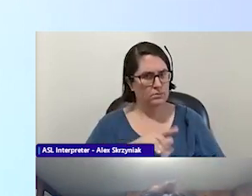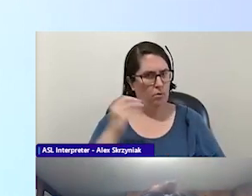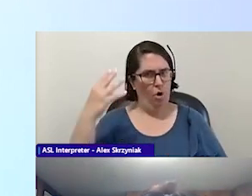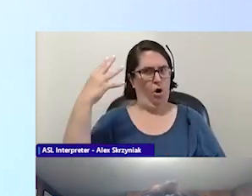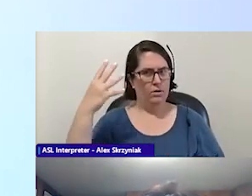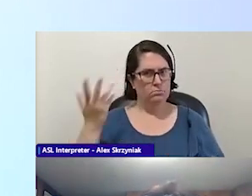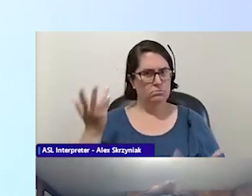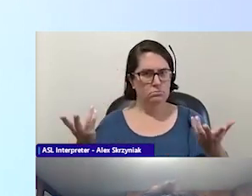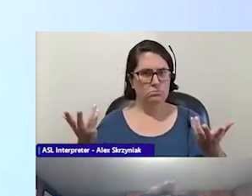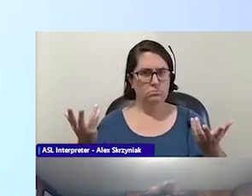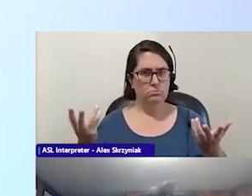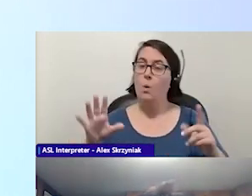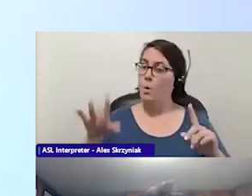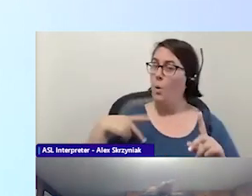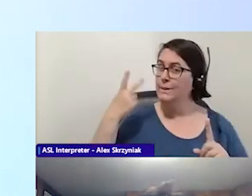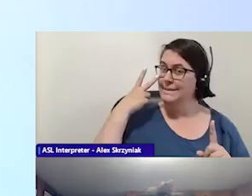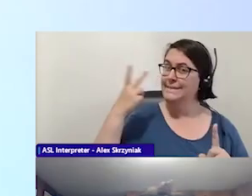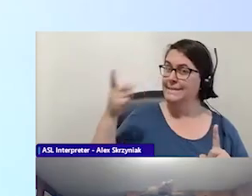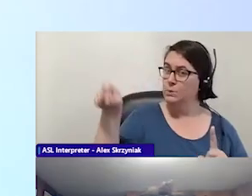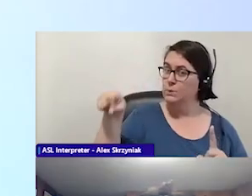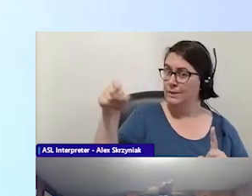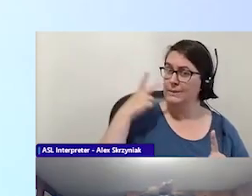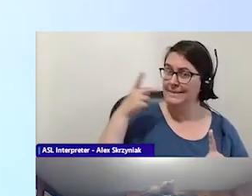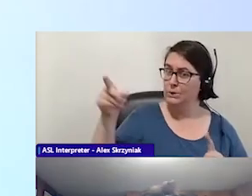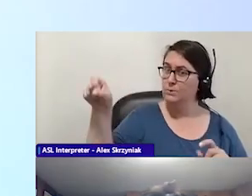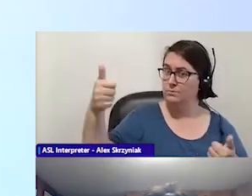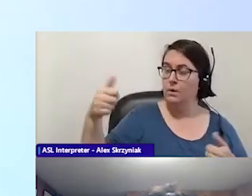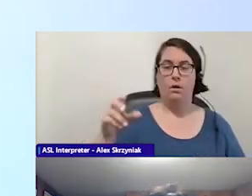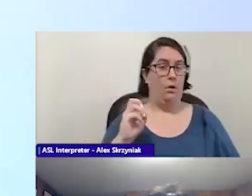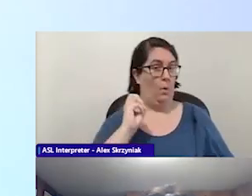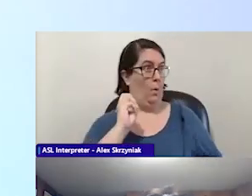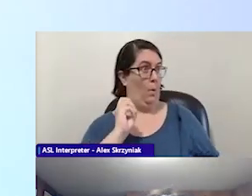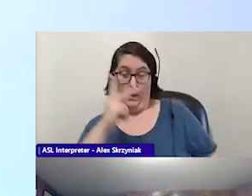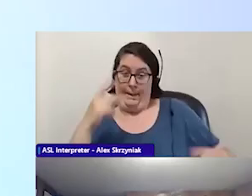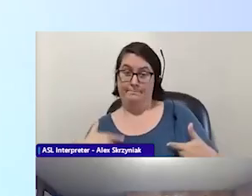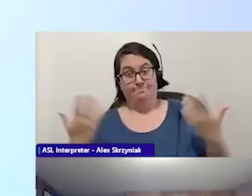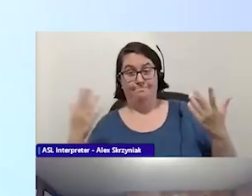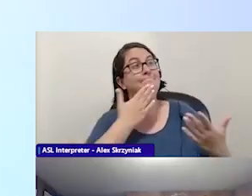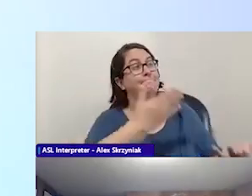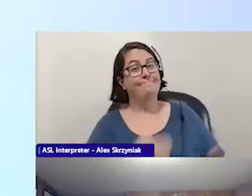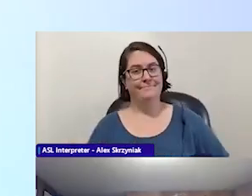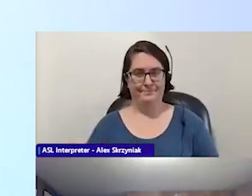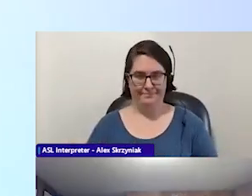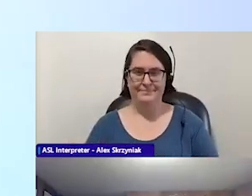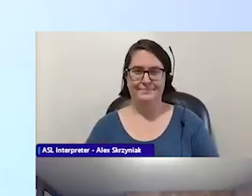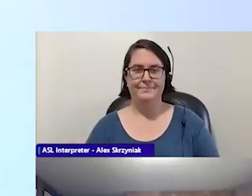video. Your video is showing, Gloria. Okay, thank you. You're welcome.